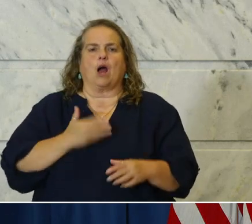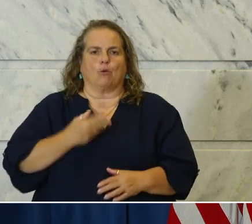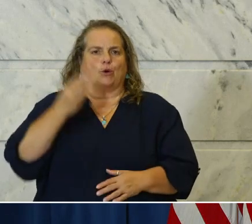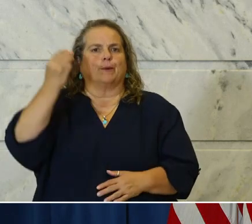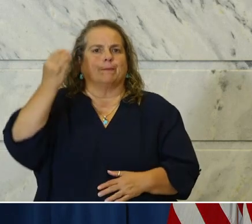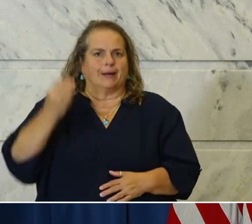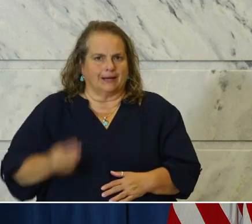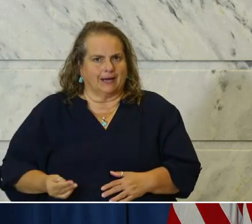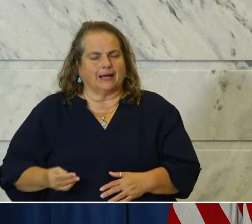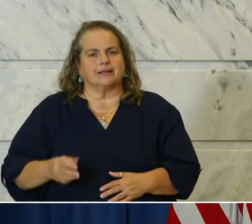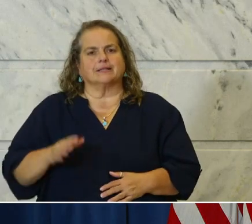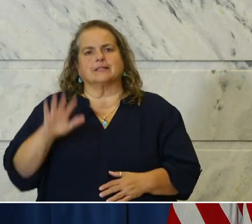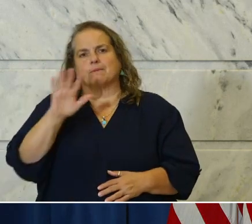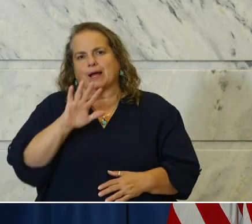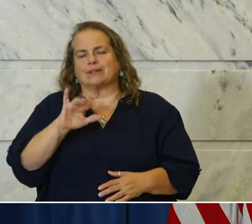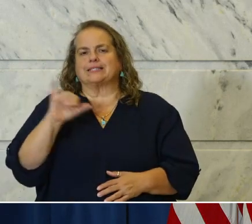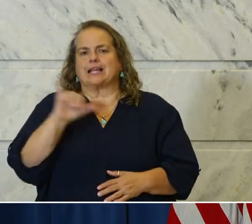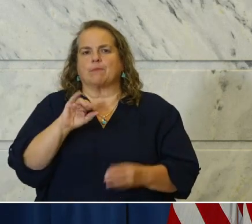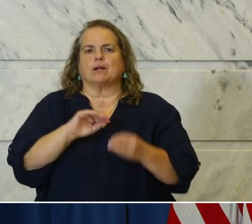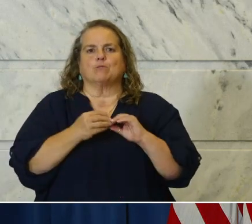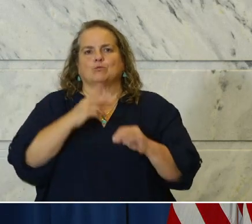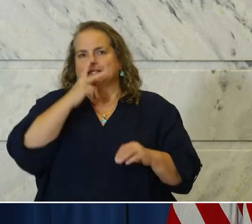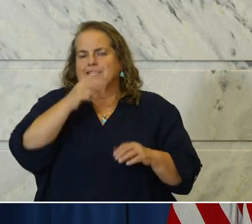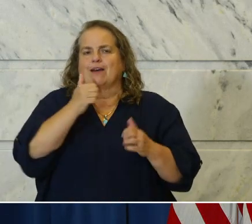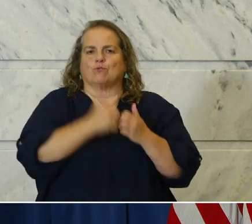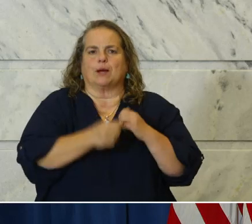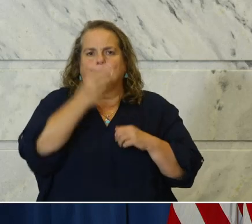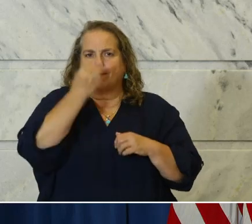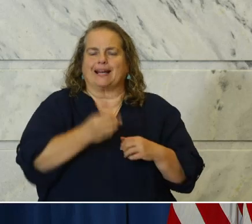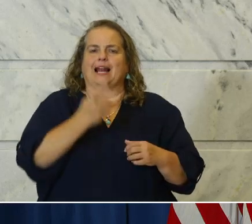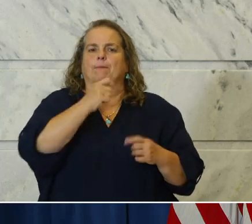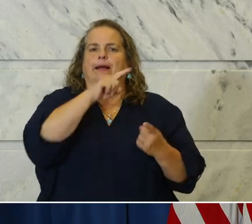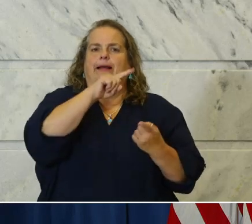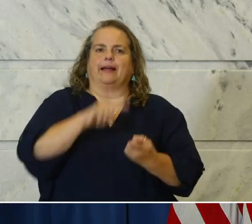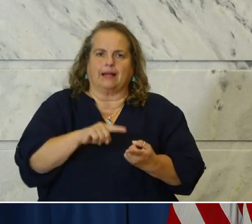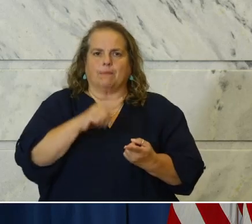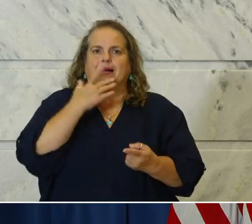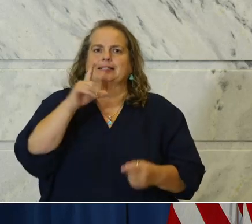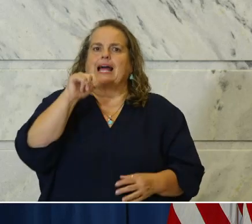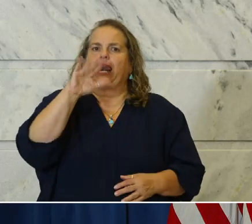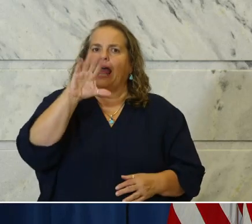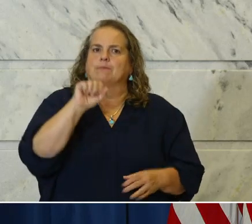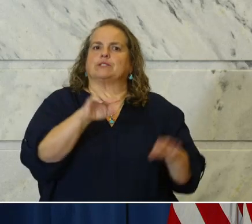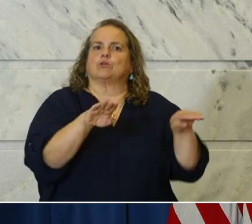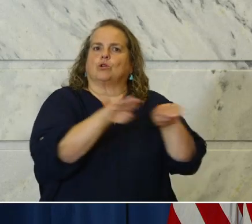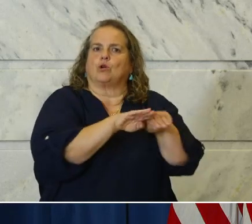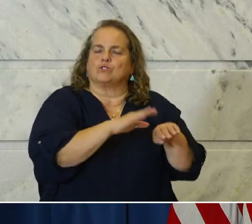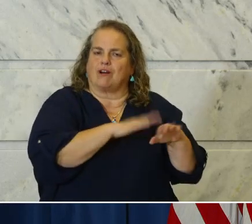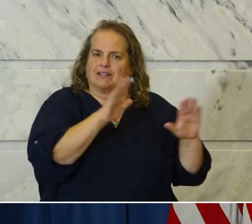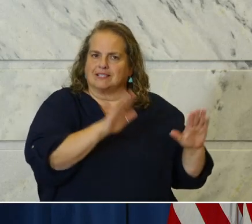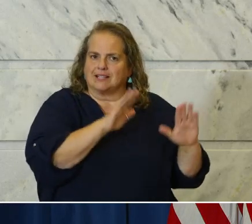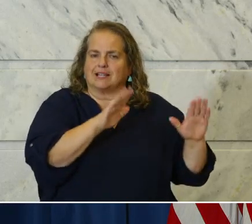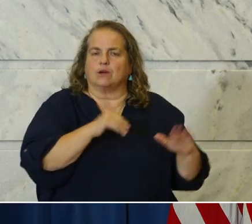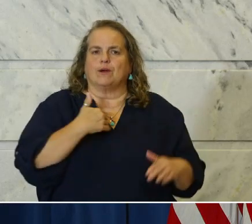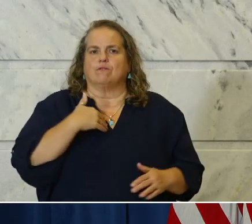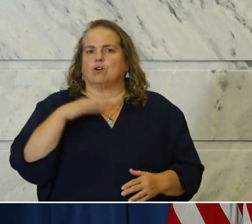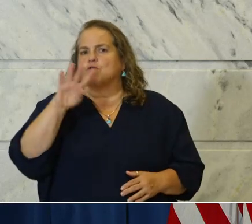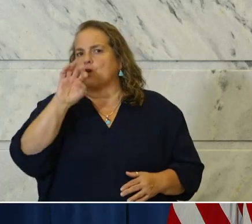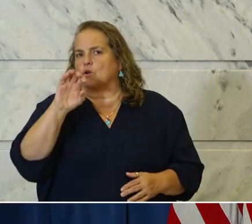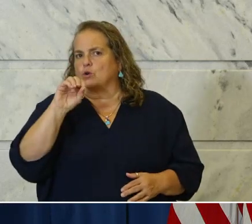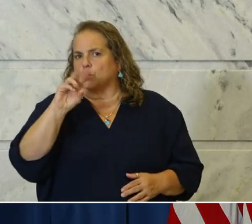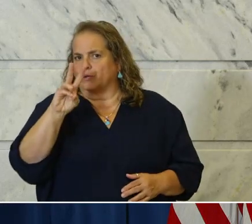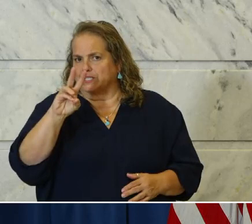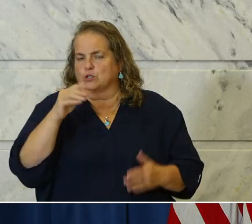Mondays, around about the same numbers we see every Monday because the labs, for the most part, are closed on Sundays. We have